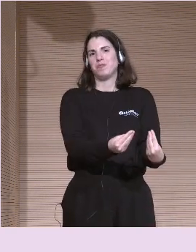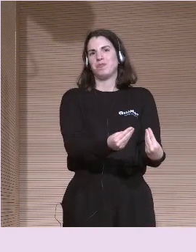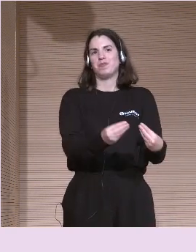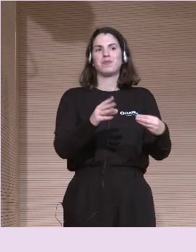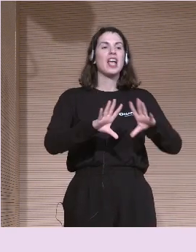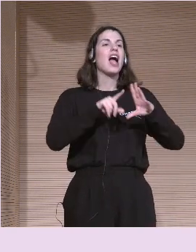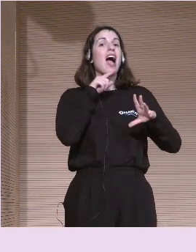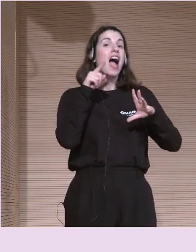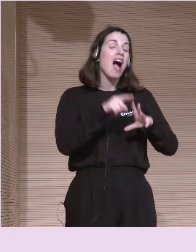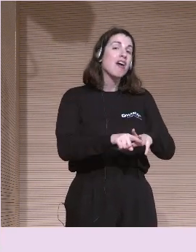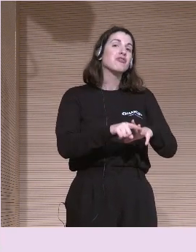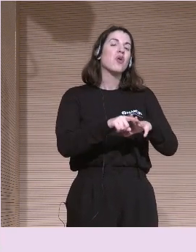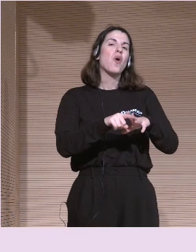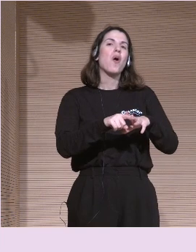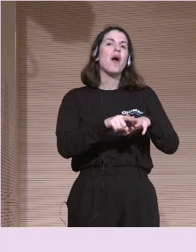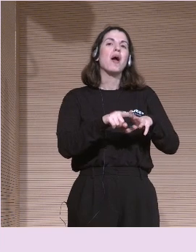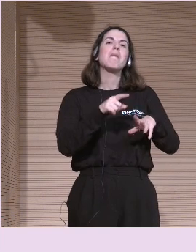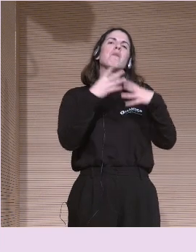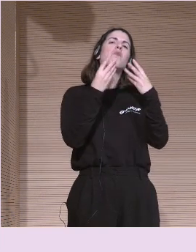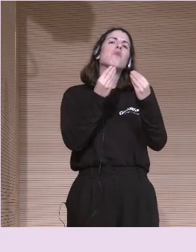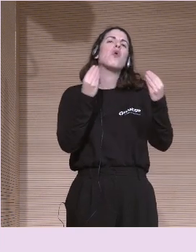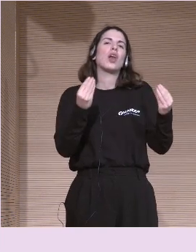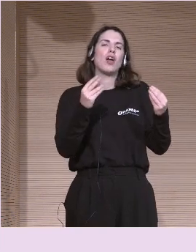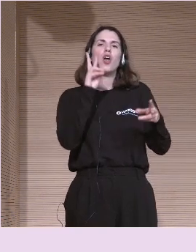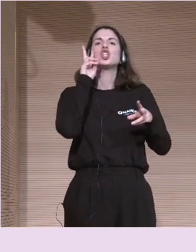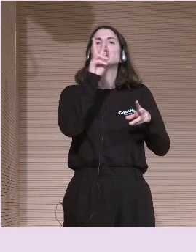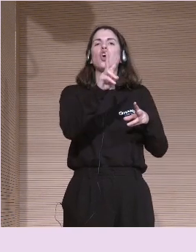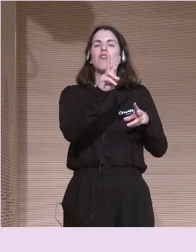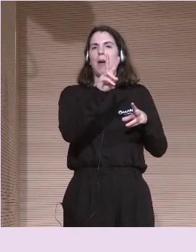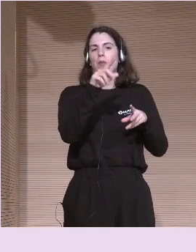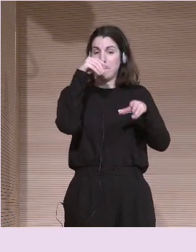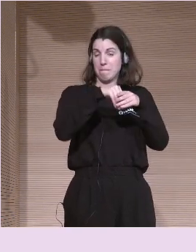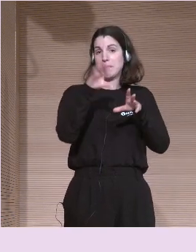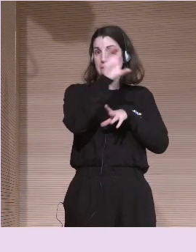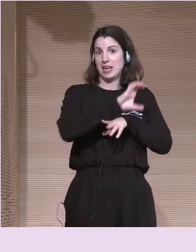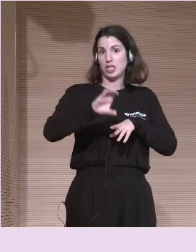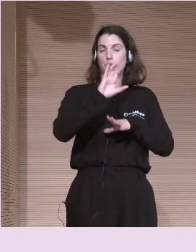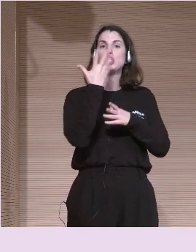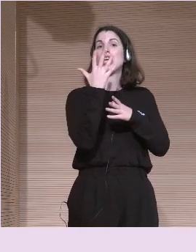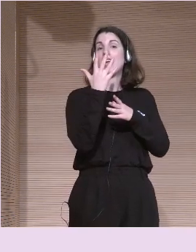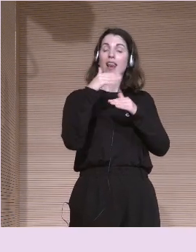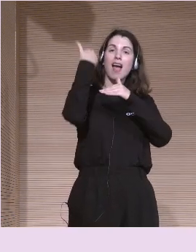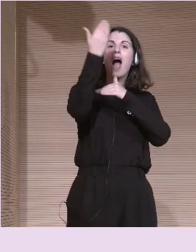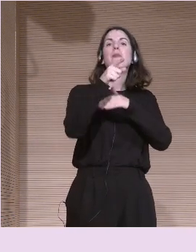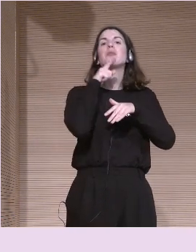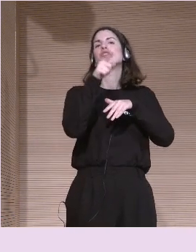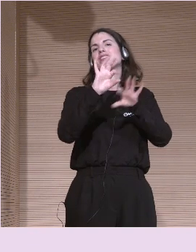fundamental aspect of our collection. And I think helps people have a sense of kind of belonging to and ownership of the